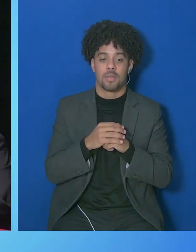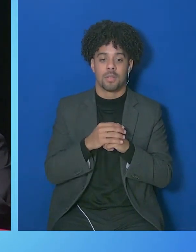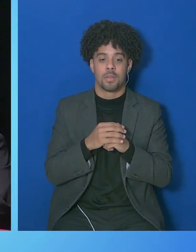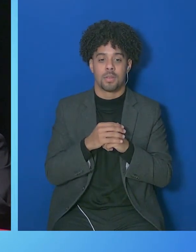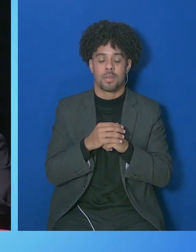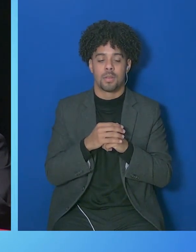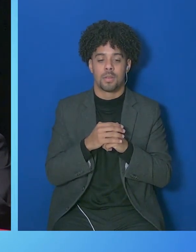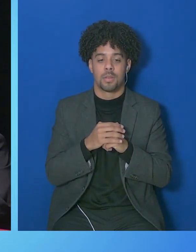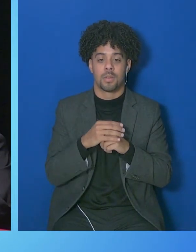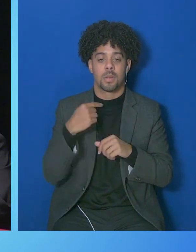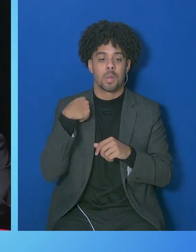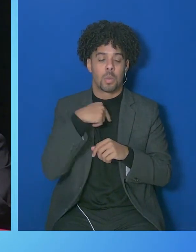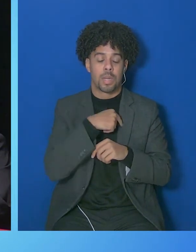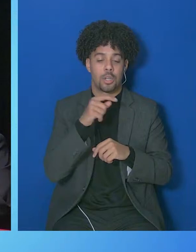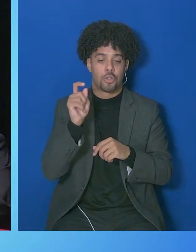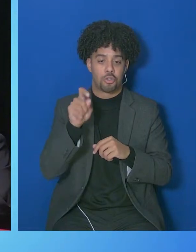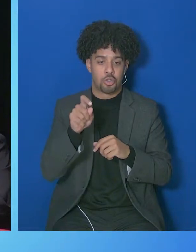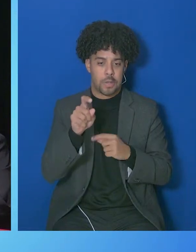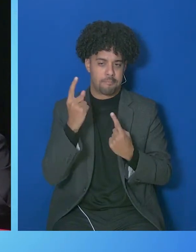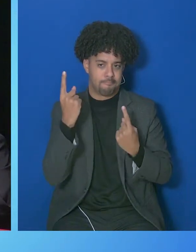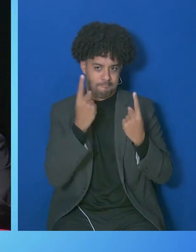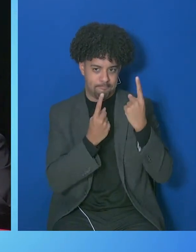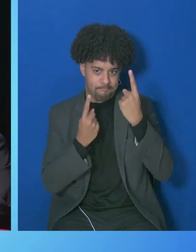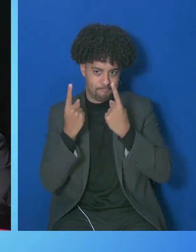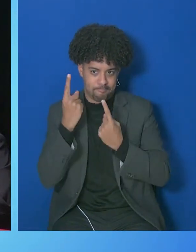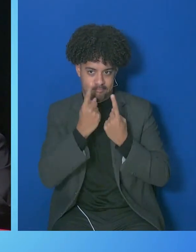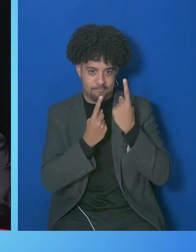where we're requiring